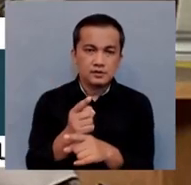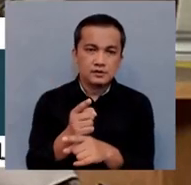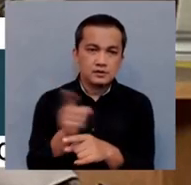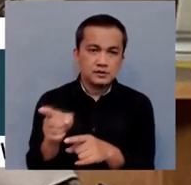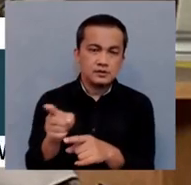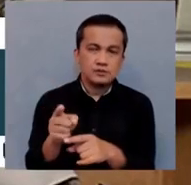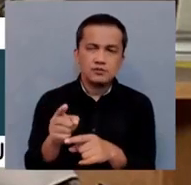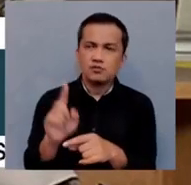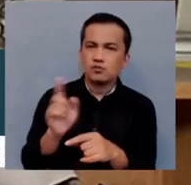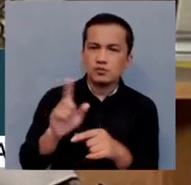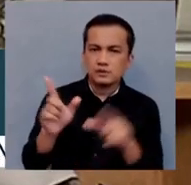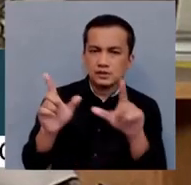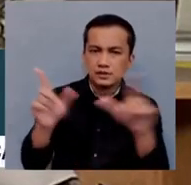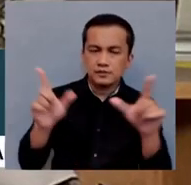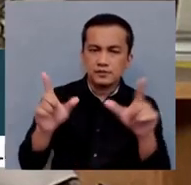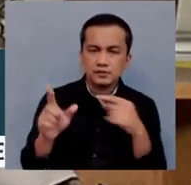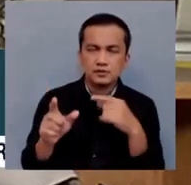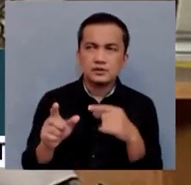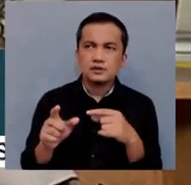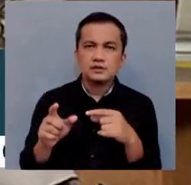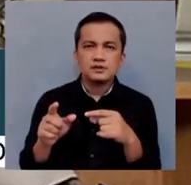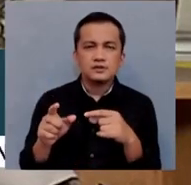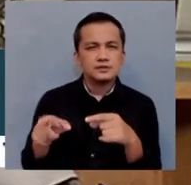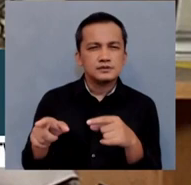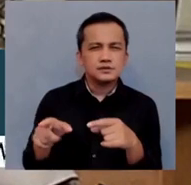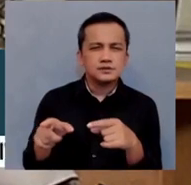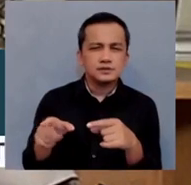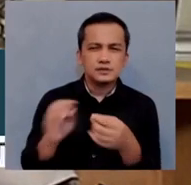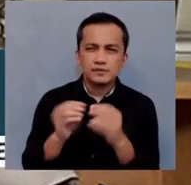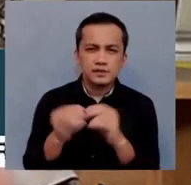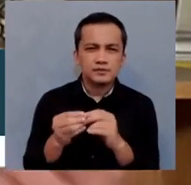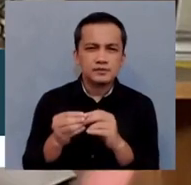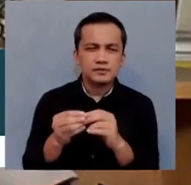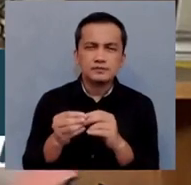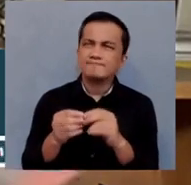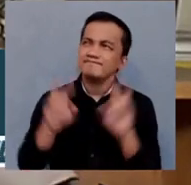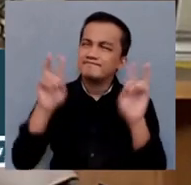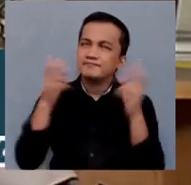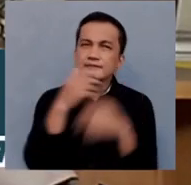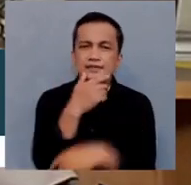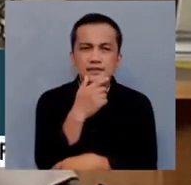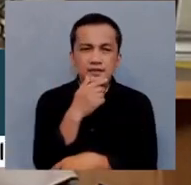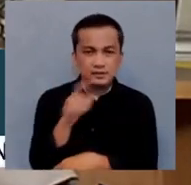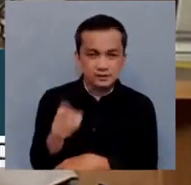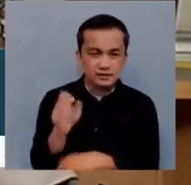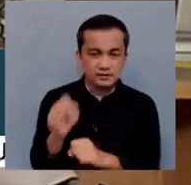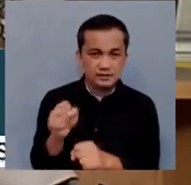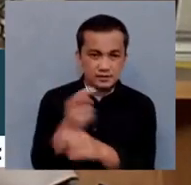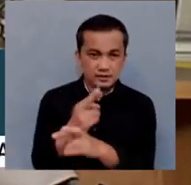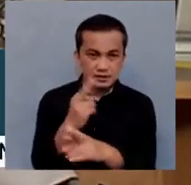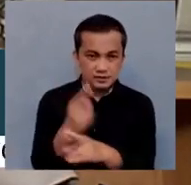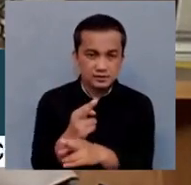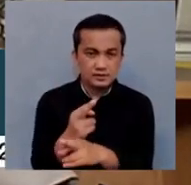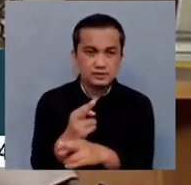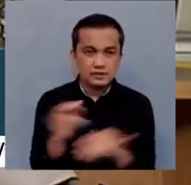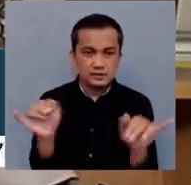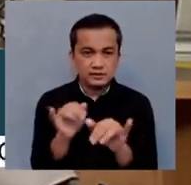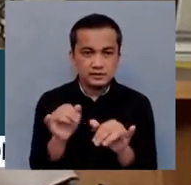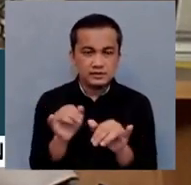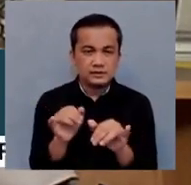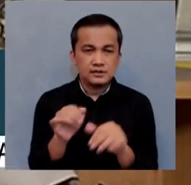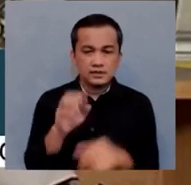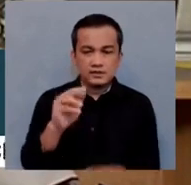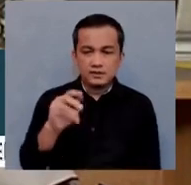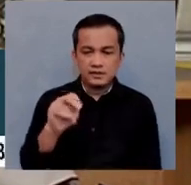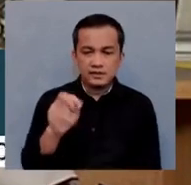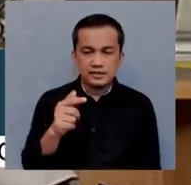level of inclusion, ano yung number of, kumbaga, will they be regular like the similar to the Malacañang Press